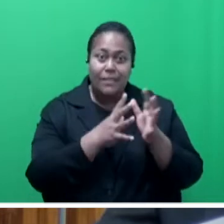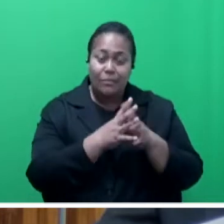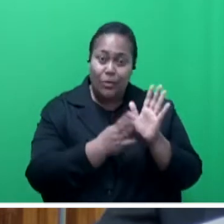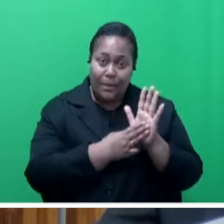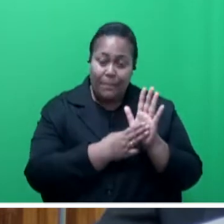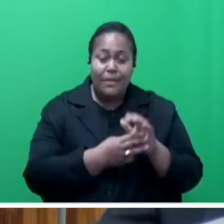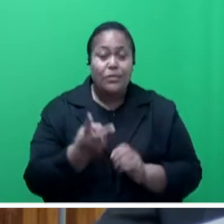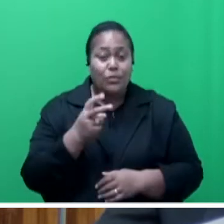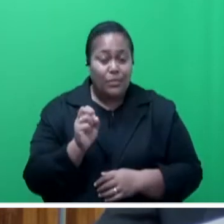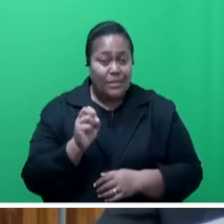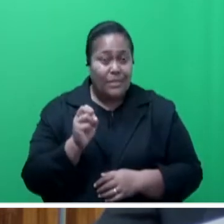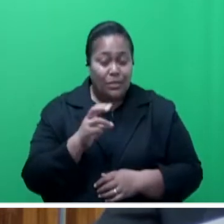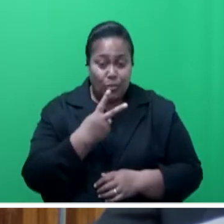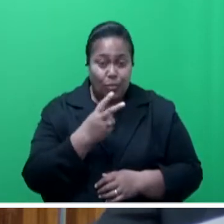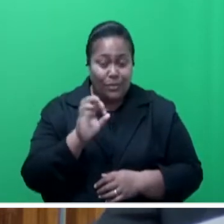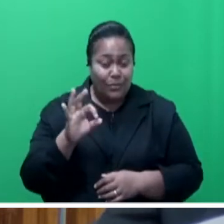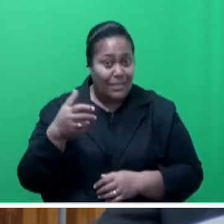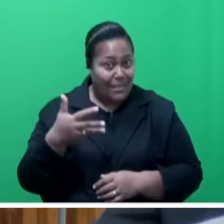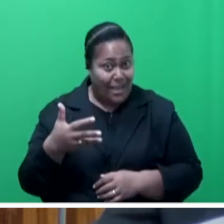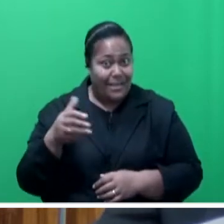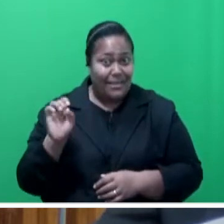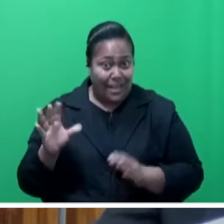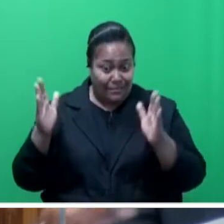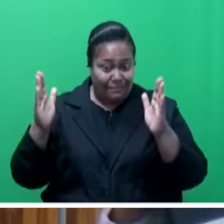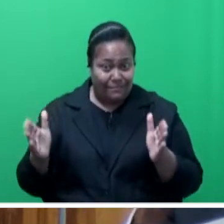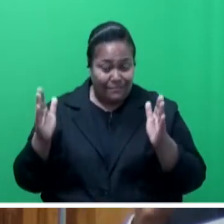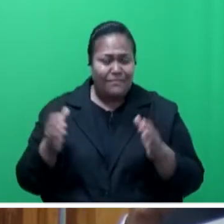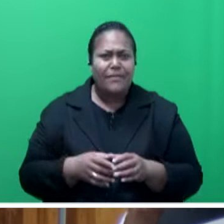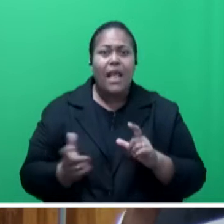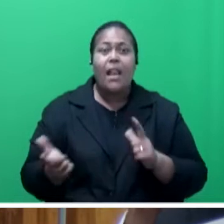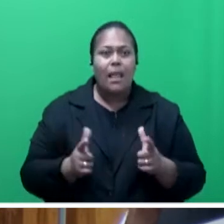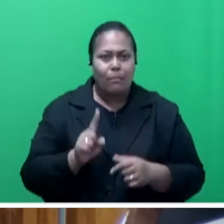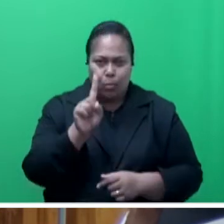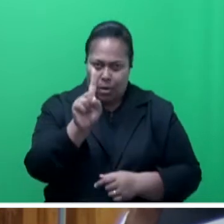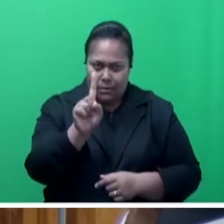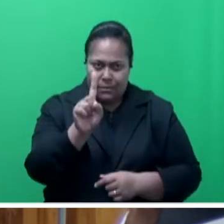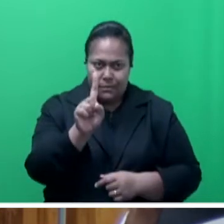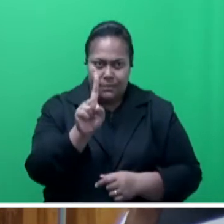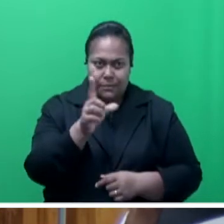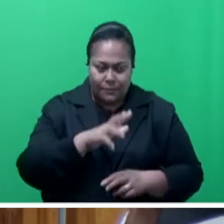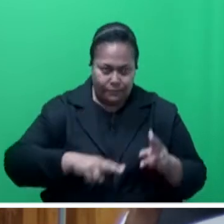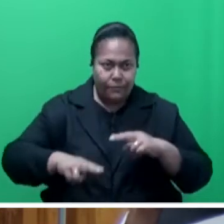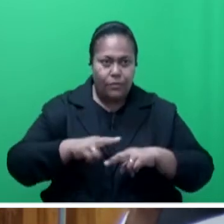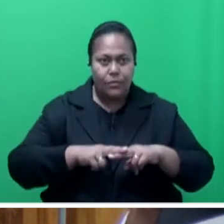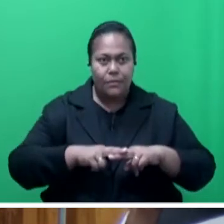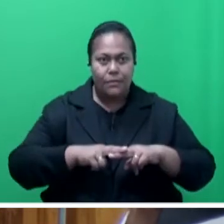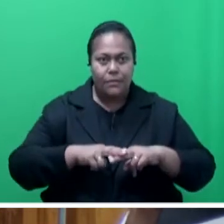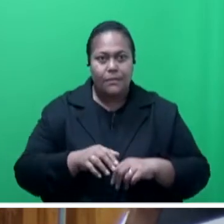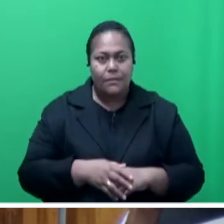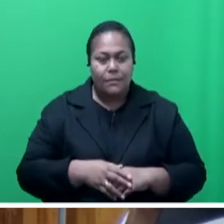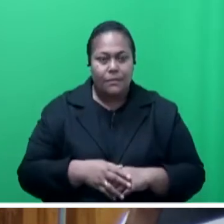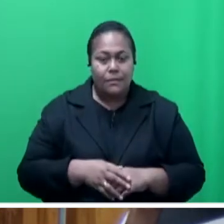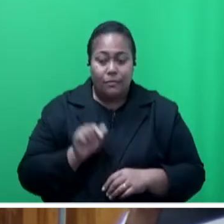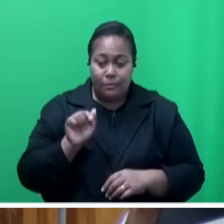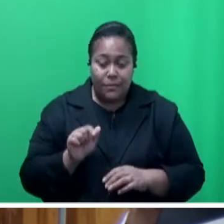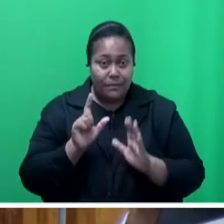and 2010, the Cath Lab at CWM was the only Cath Lab in the country. And throughout that period, with